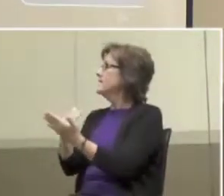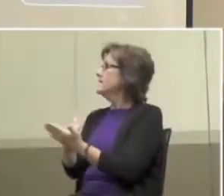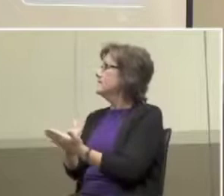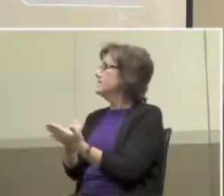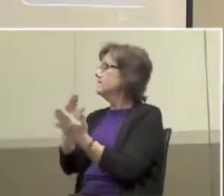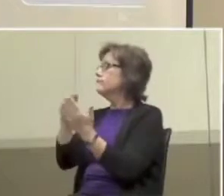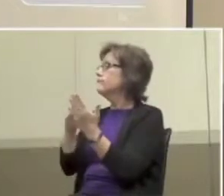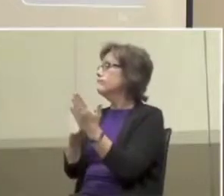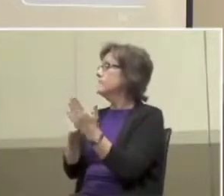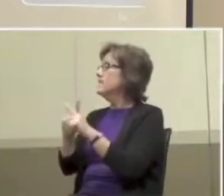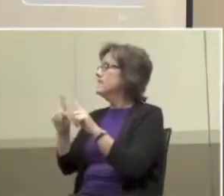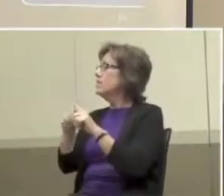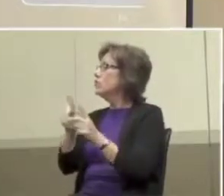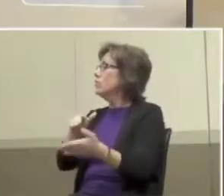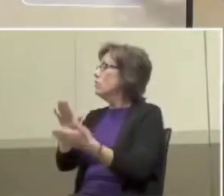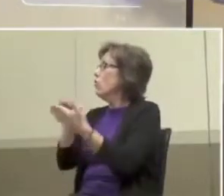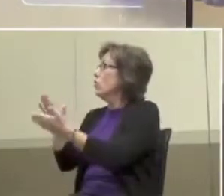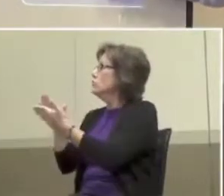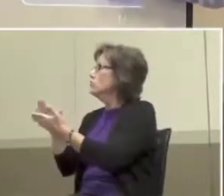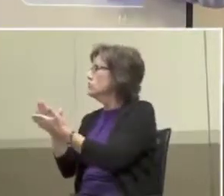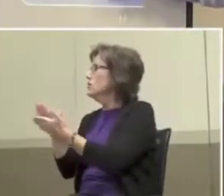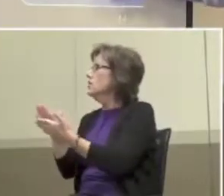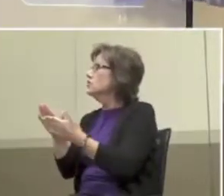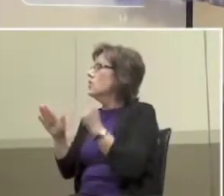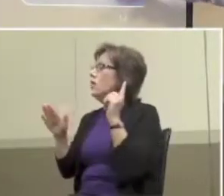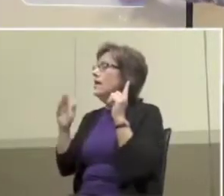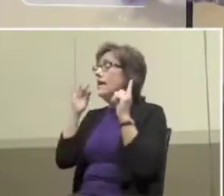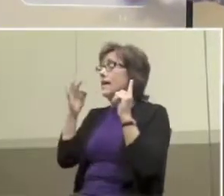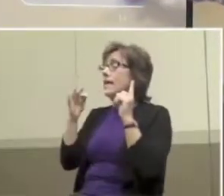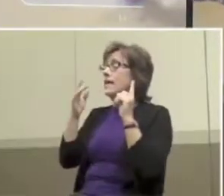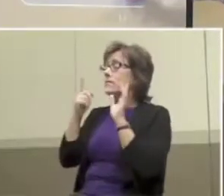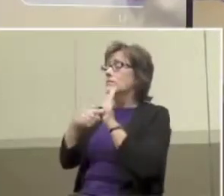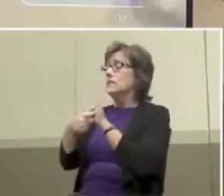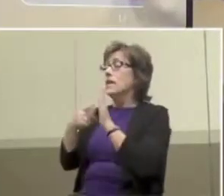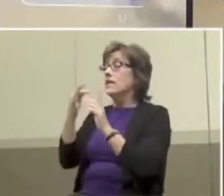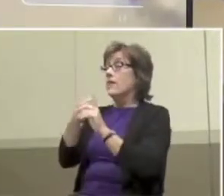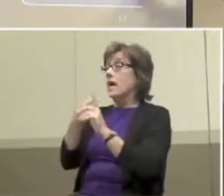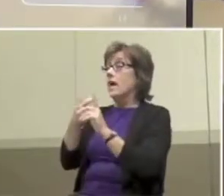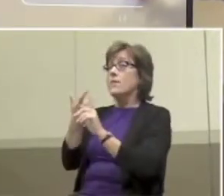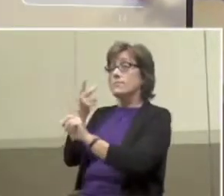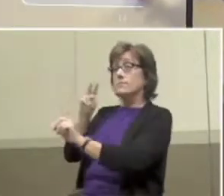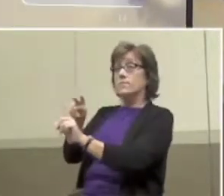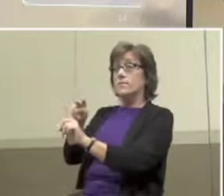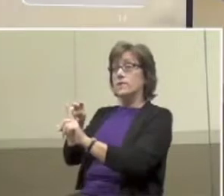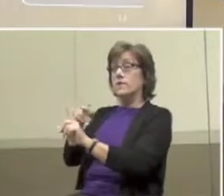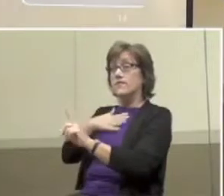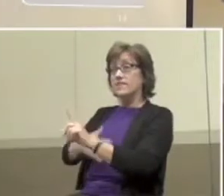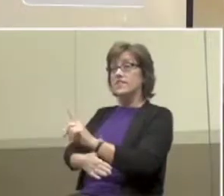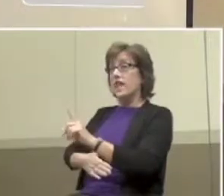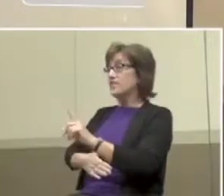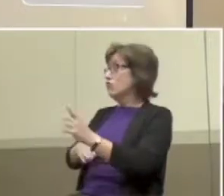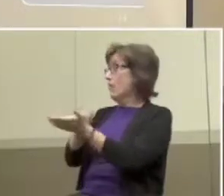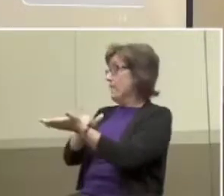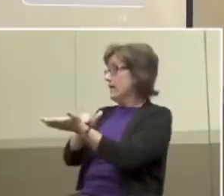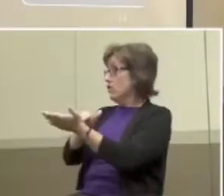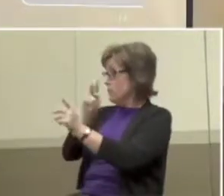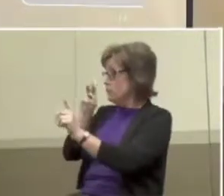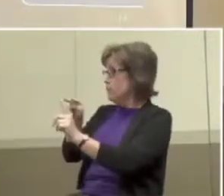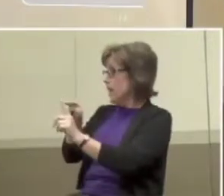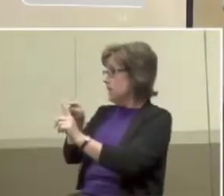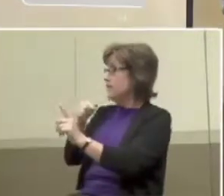different approaches. So if I'm coming from the physiological, the medical perspective, I could say that somebody has